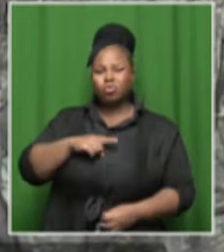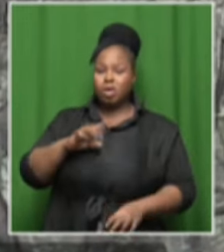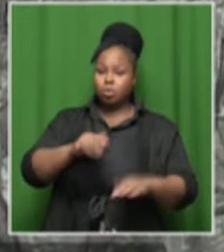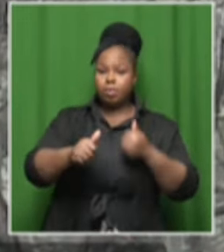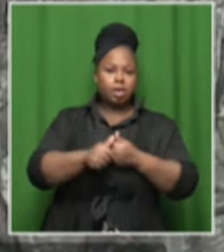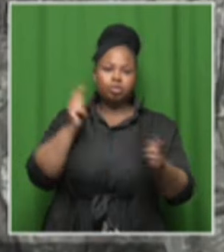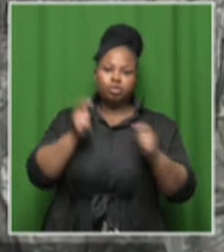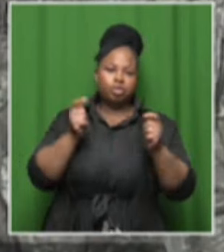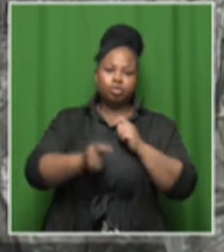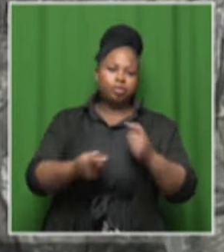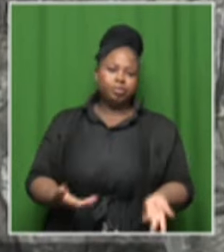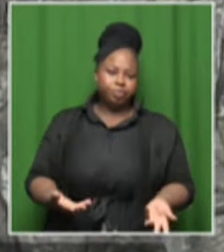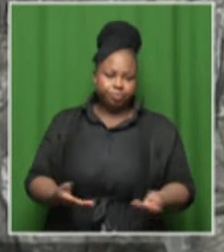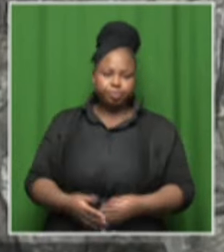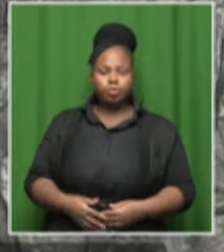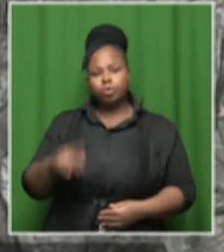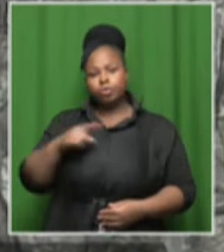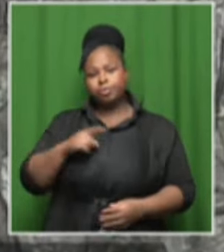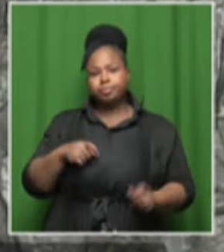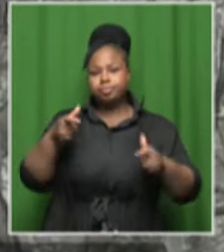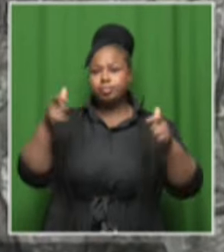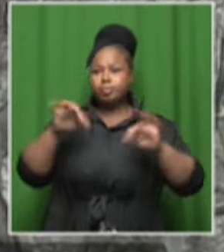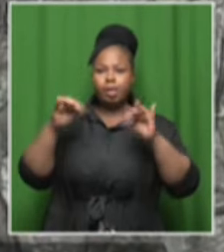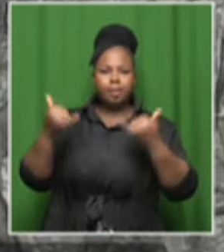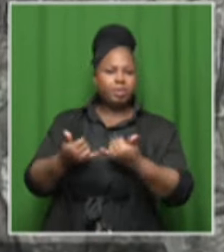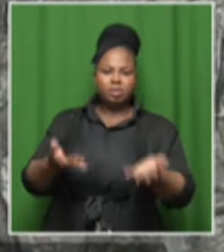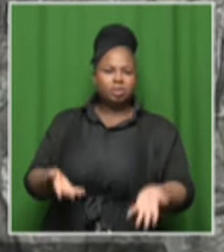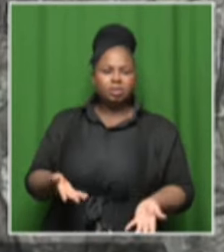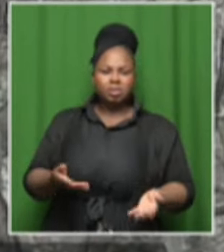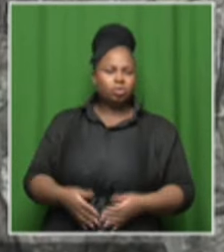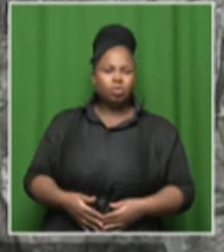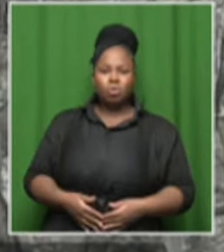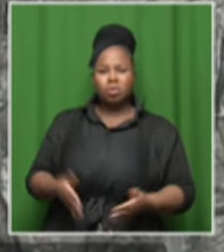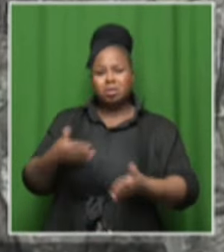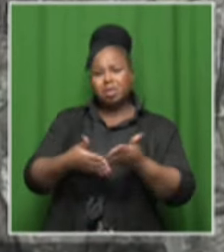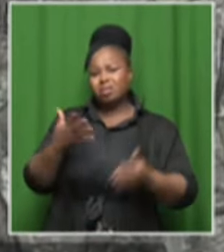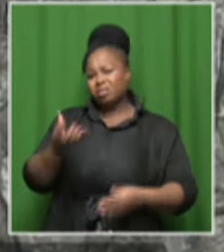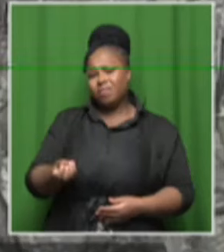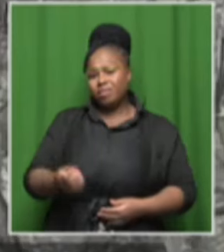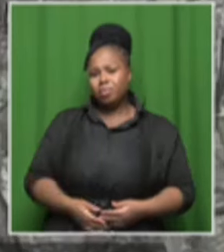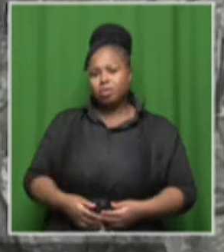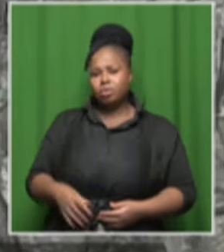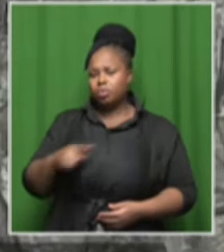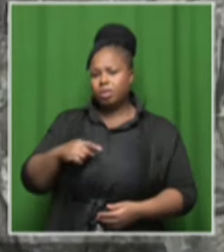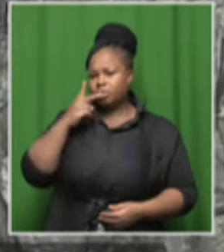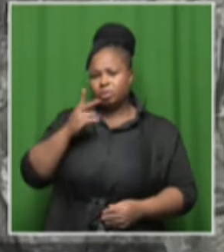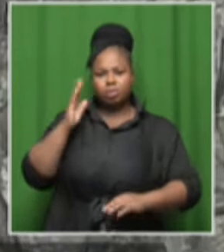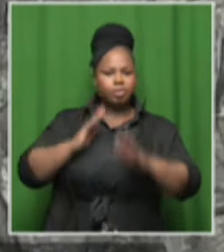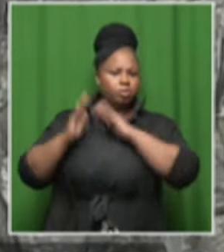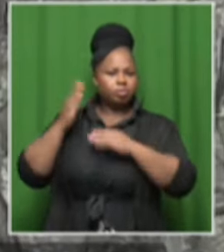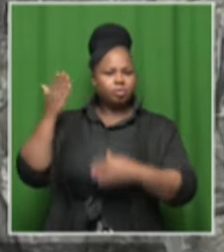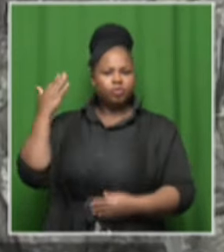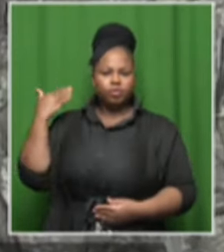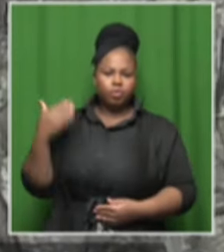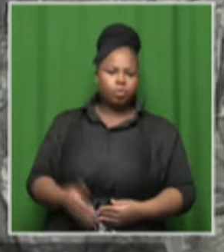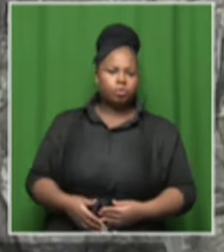what tends to happen is that commercial entities push the boundaries very far. We can just look at what's happened in history, what Uber's done, what